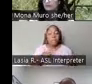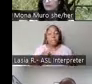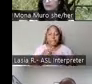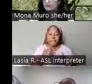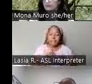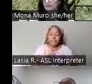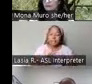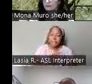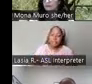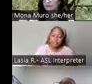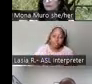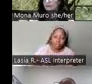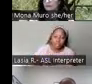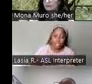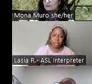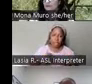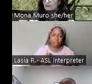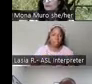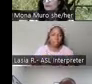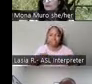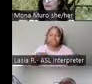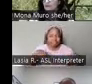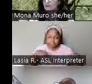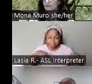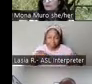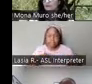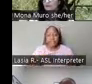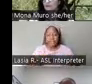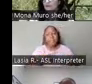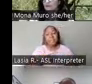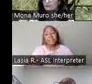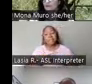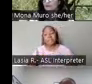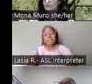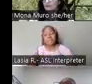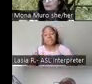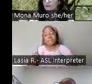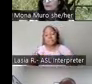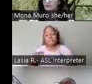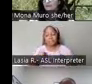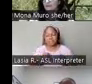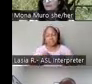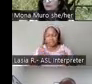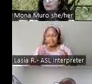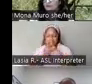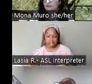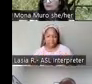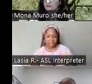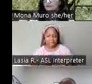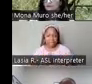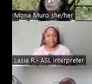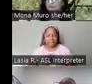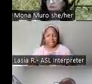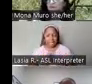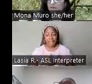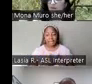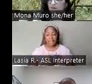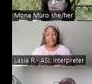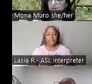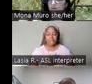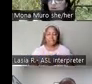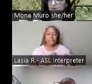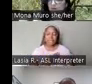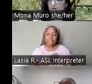is our staff, and we are carrying that caring for each other. And what we do is offer that space to